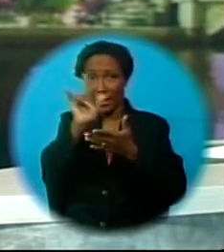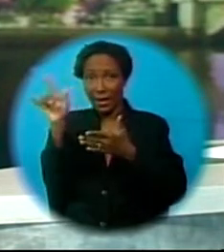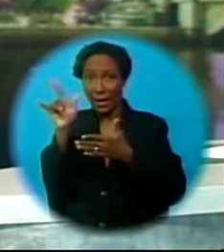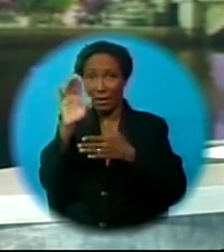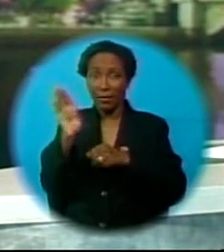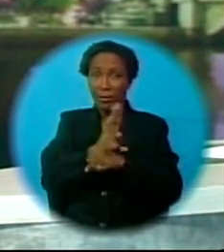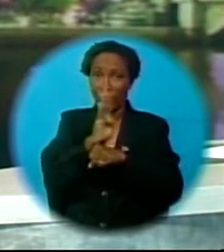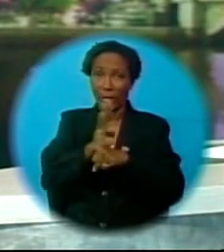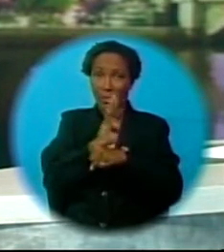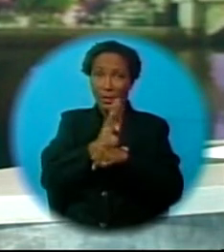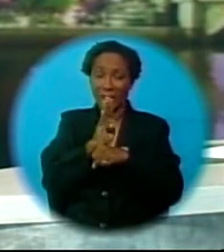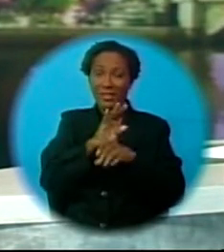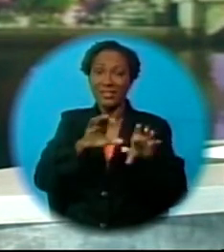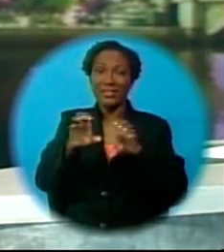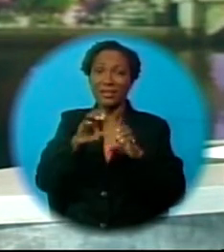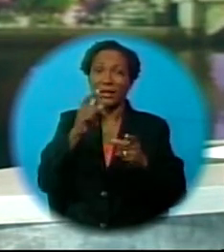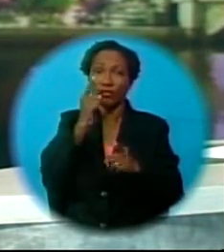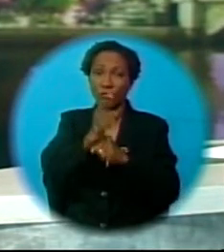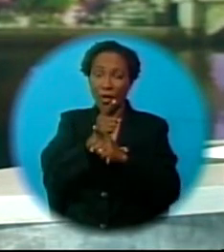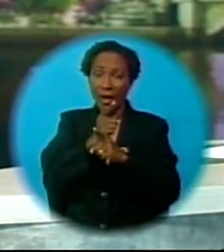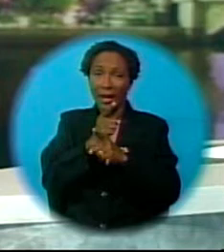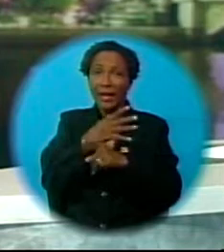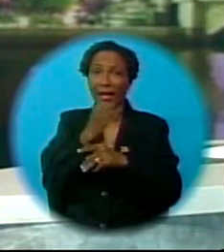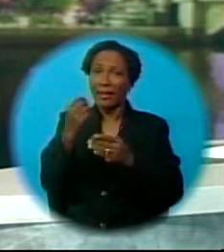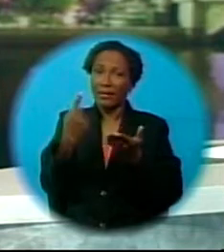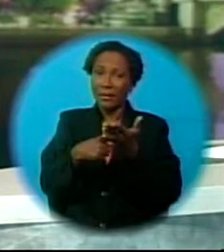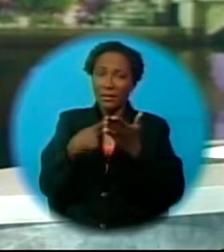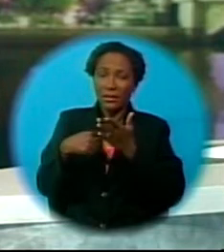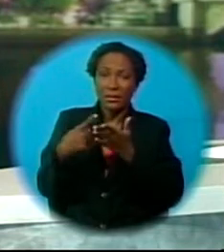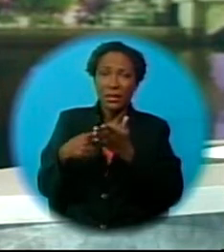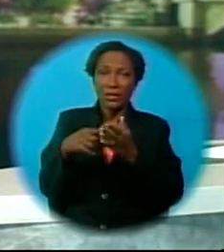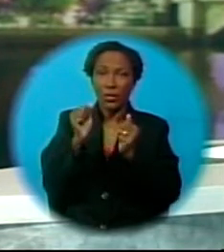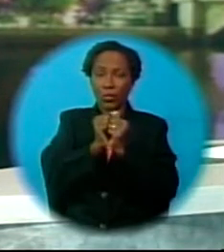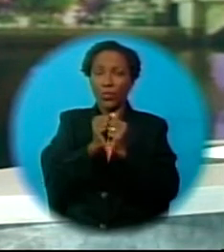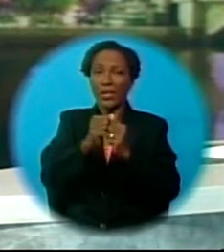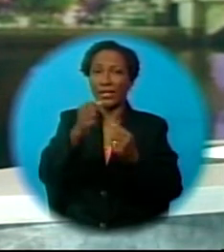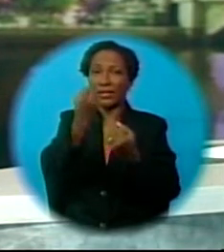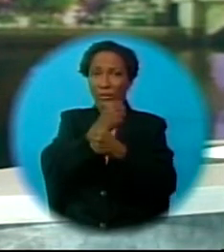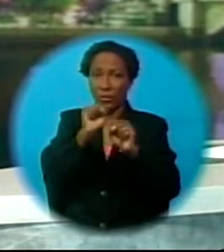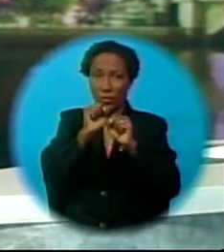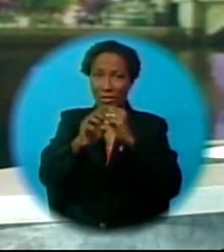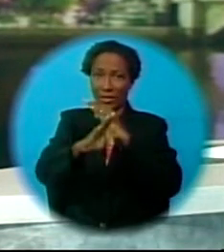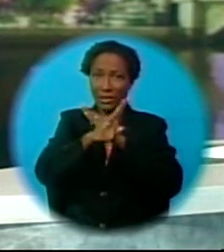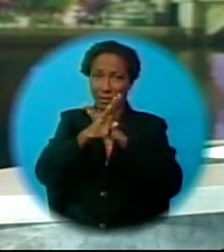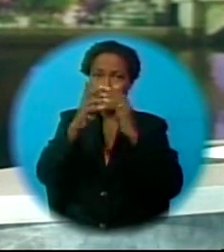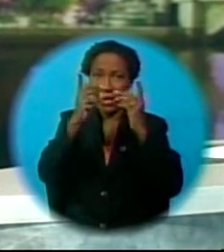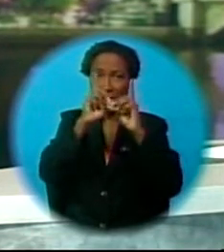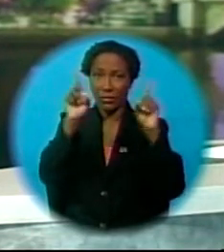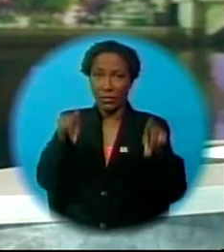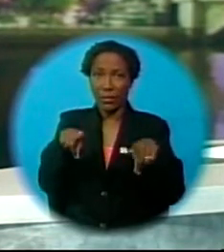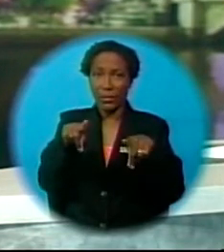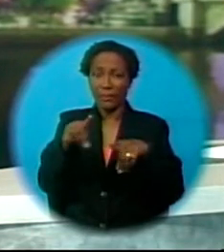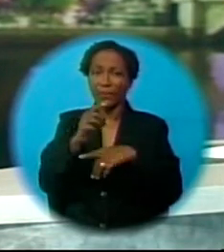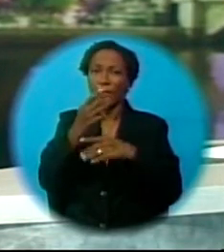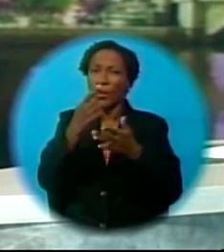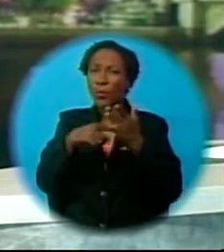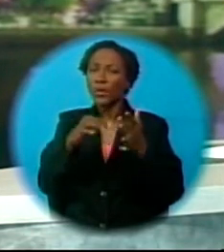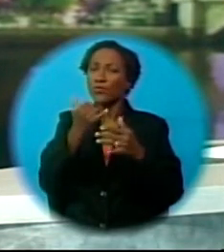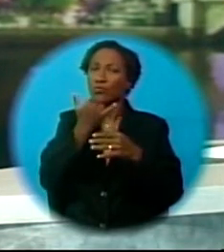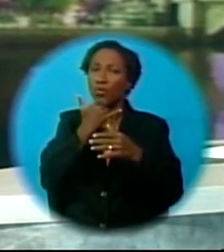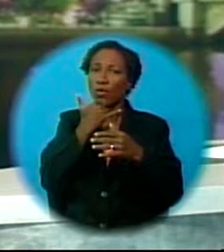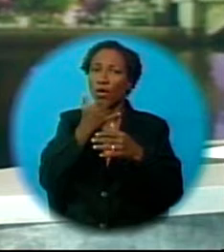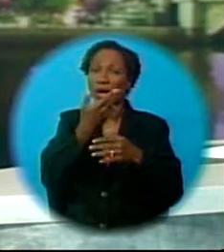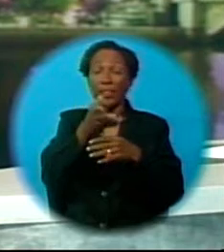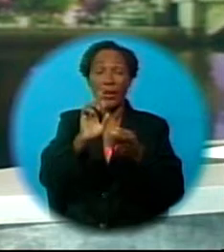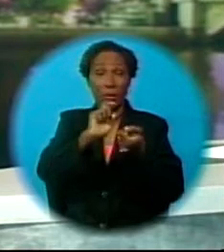the Immigration and Defence and Security Department. He says whatever is found to have gone wrong will be corrected so the policy can